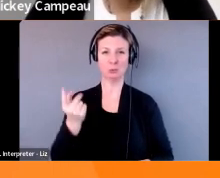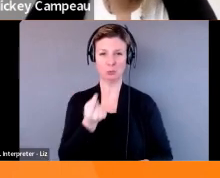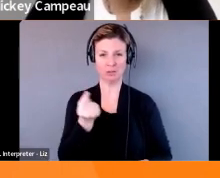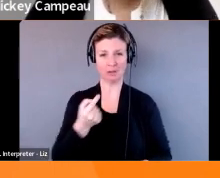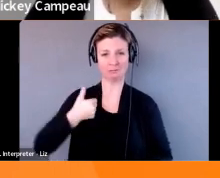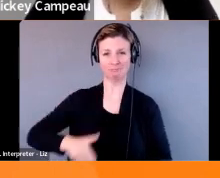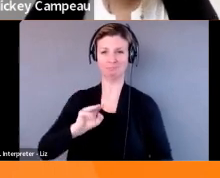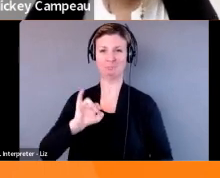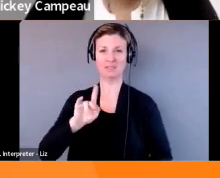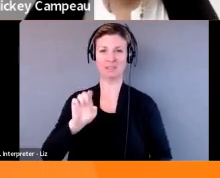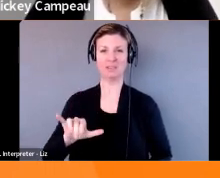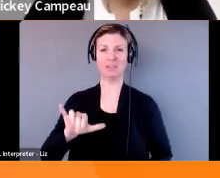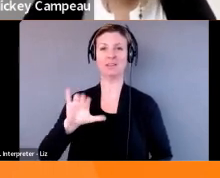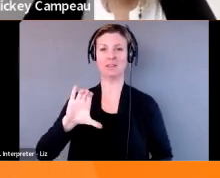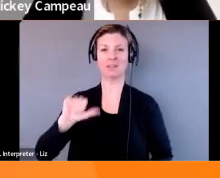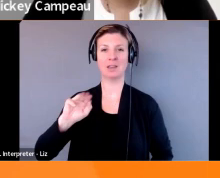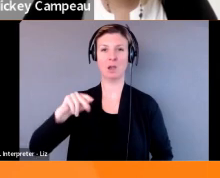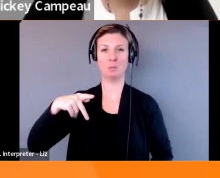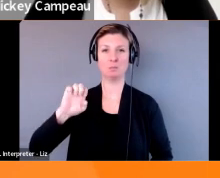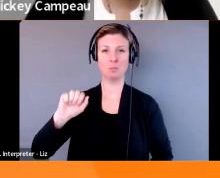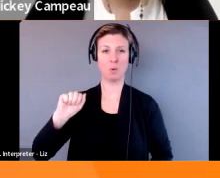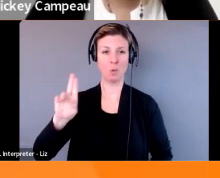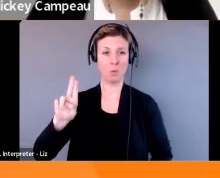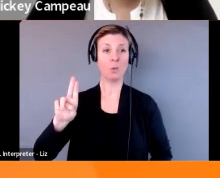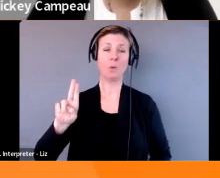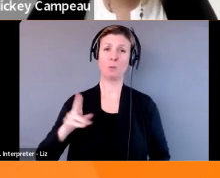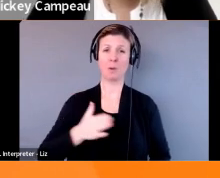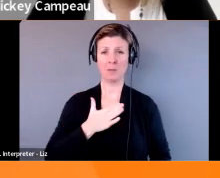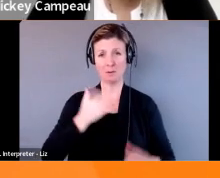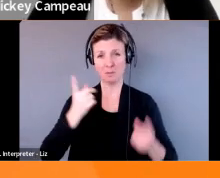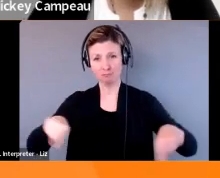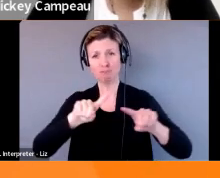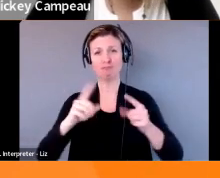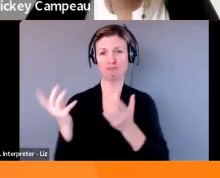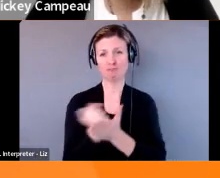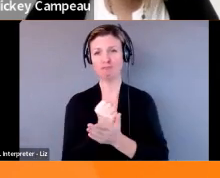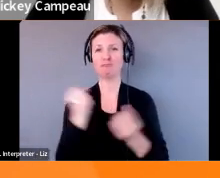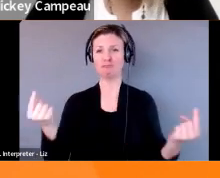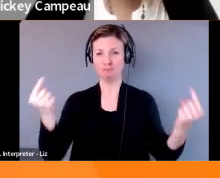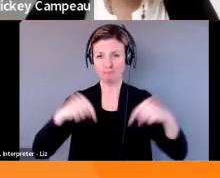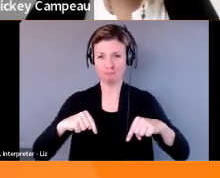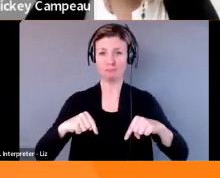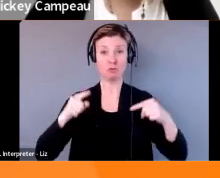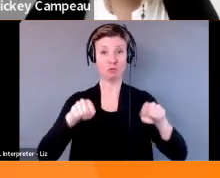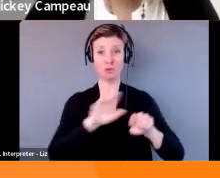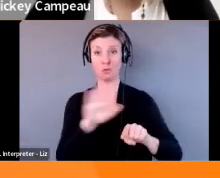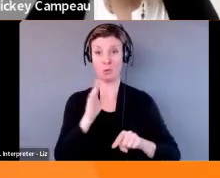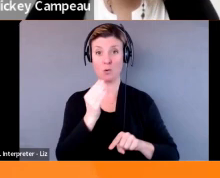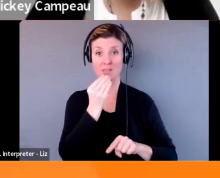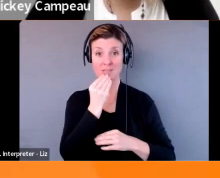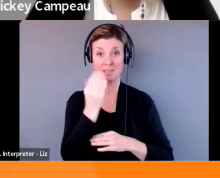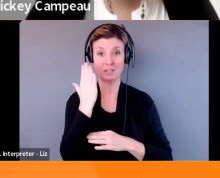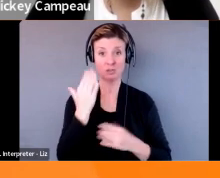Innovation Guelph, and I'm super happy that you've all decided to share your lunch hour with us here today. I'd like to